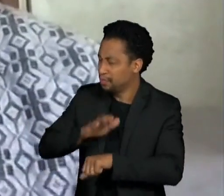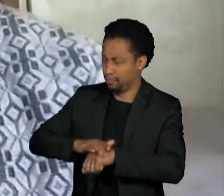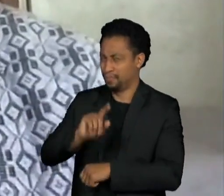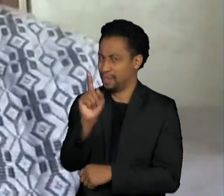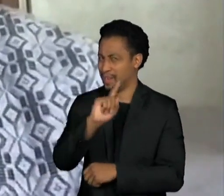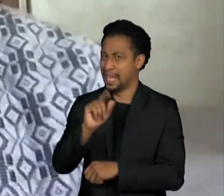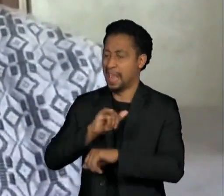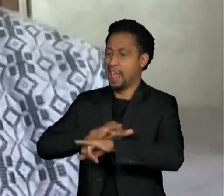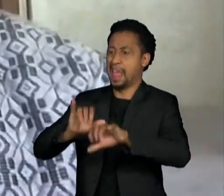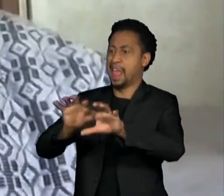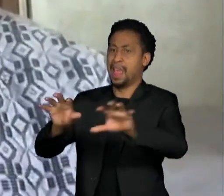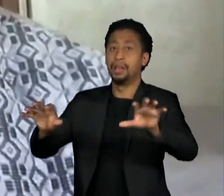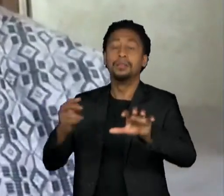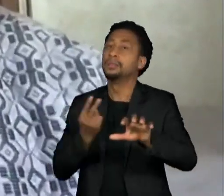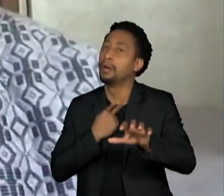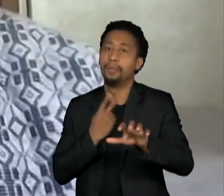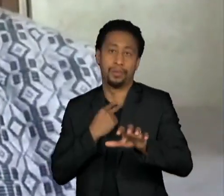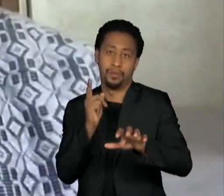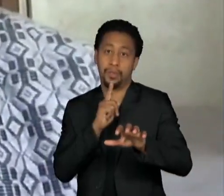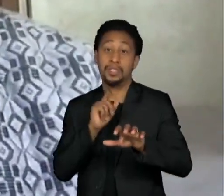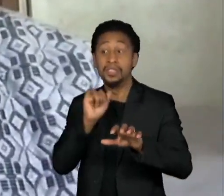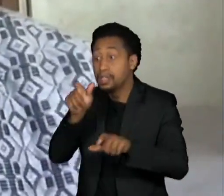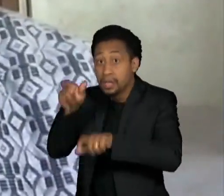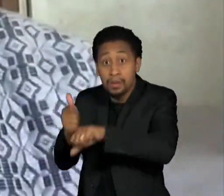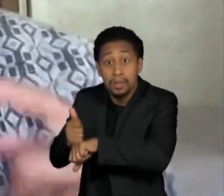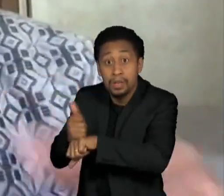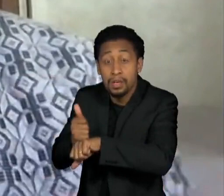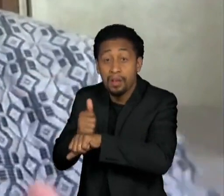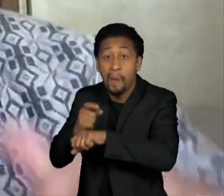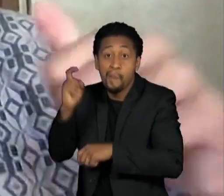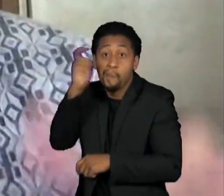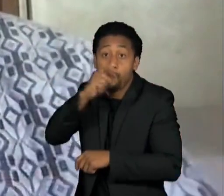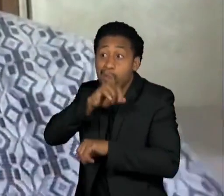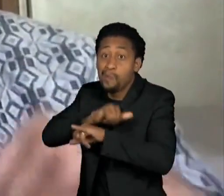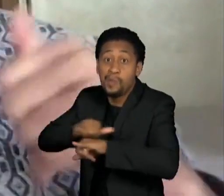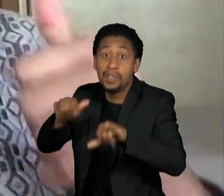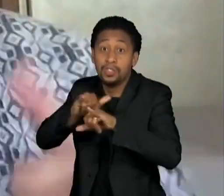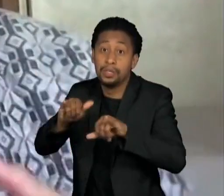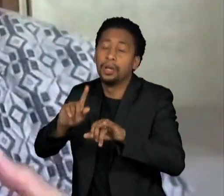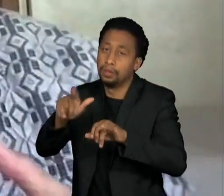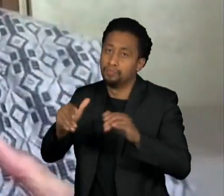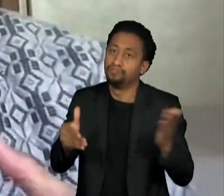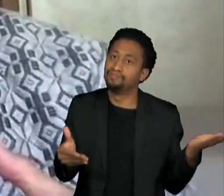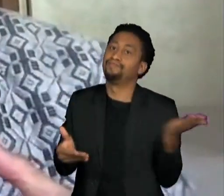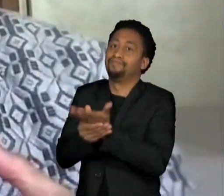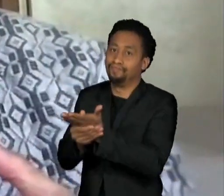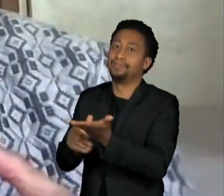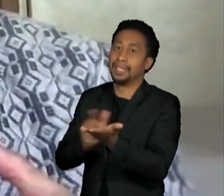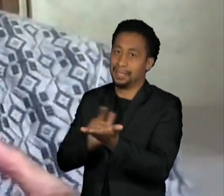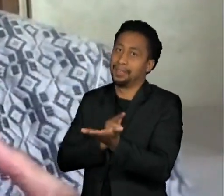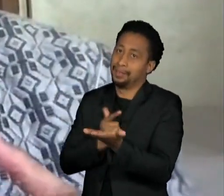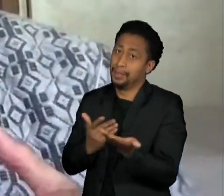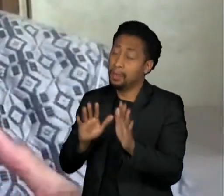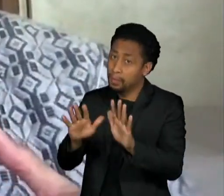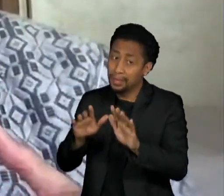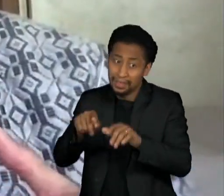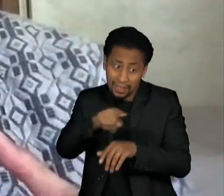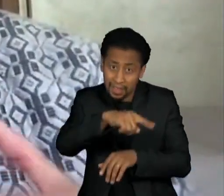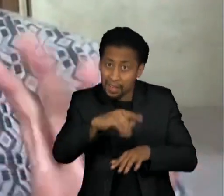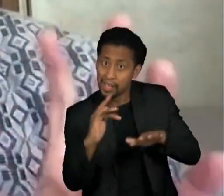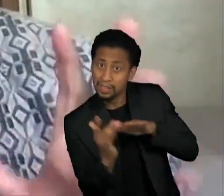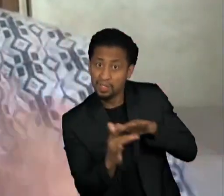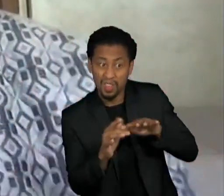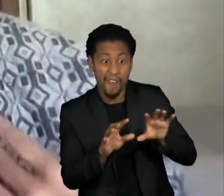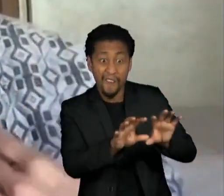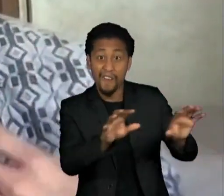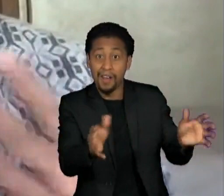lie. If you lie, you are legally liable, right? And yet, that is the incentive structure of the social media